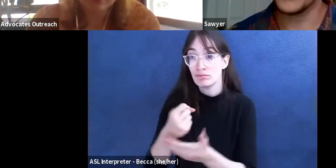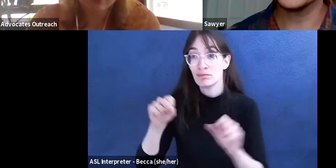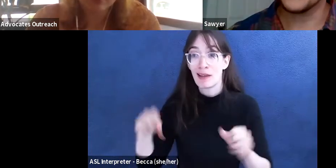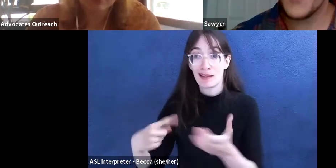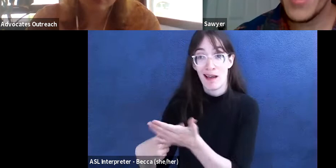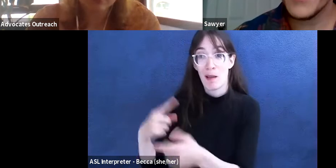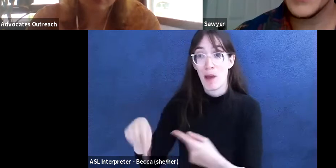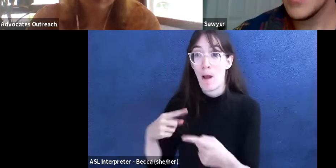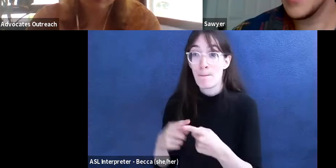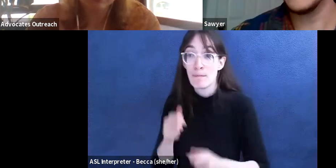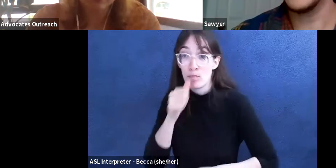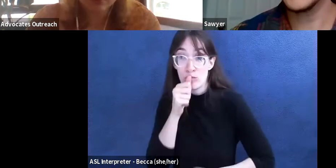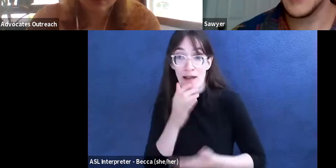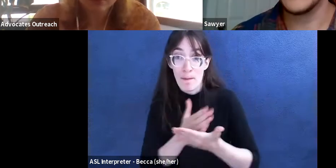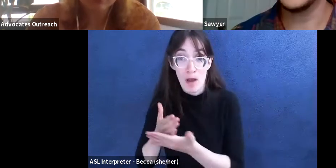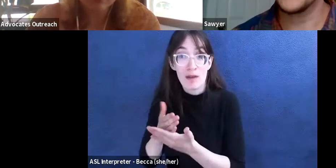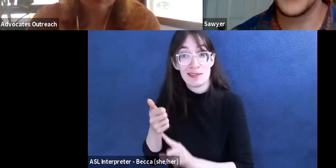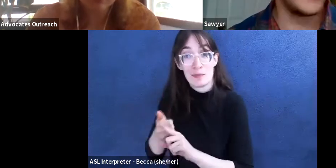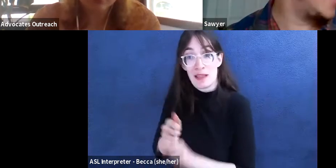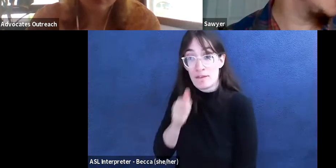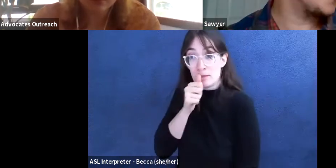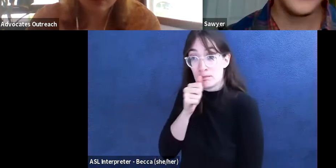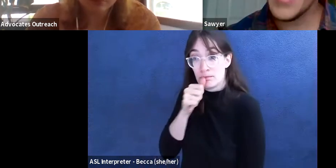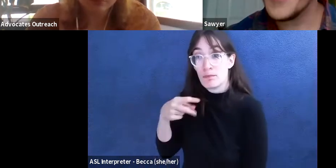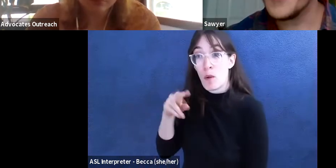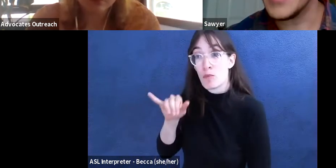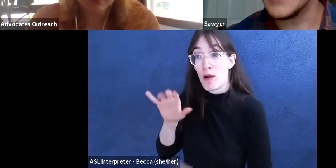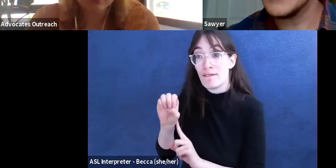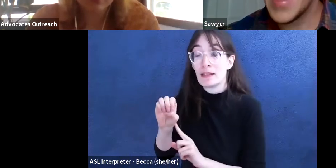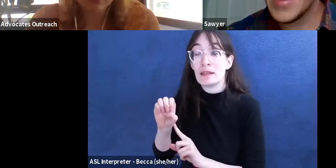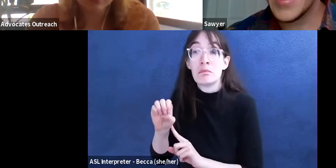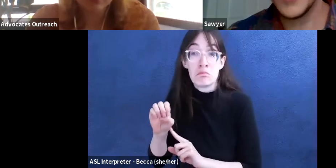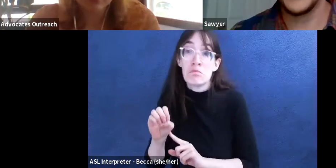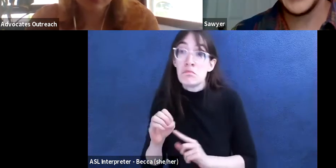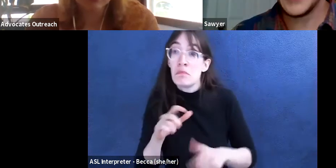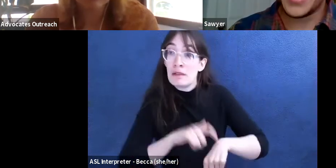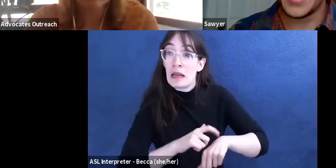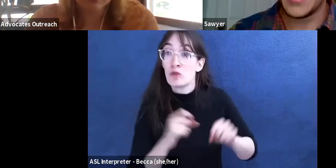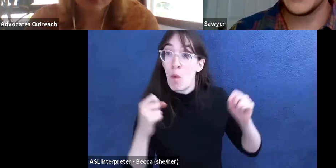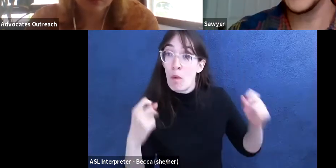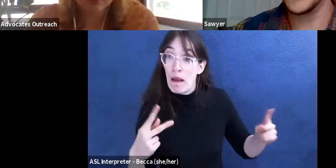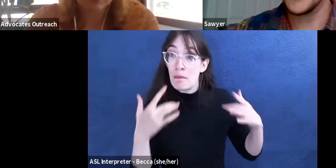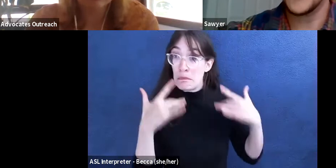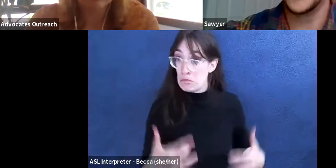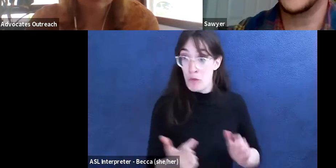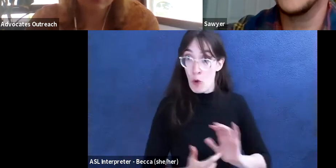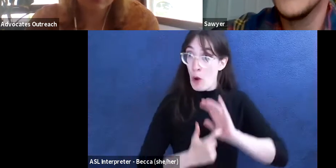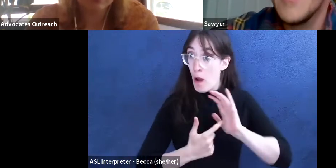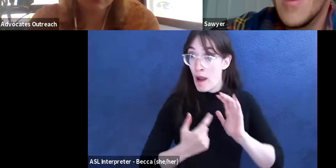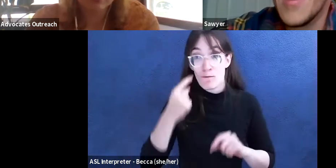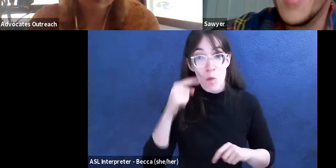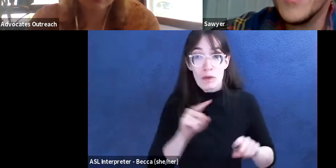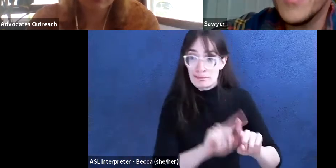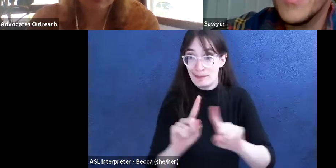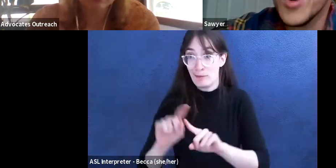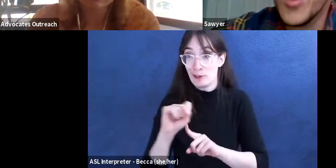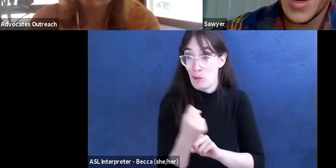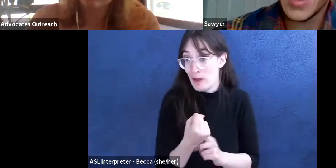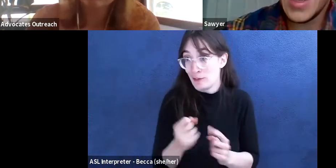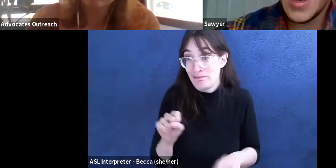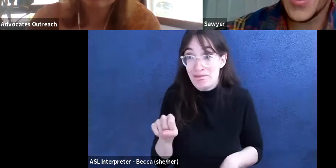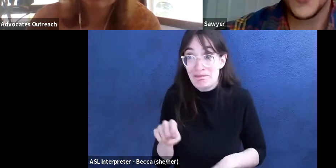now. But this newer one shows a lot more diversity of like body types and